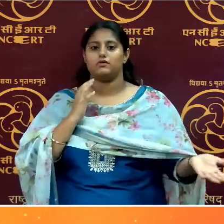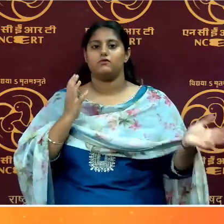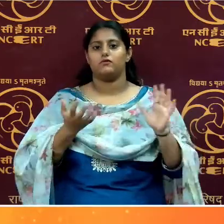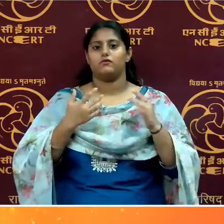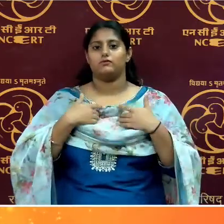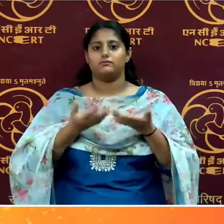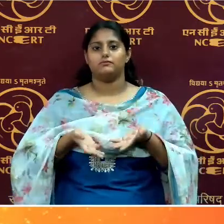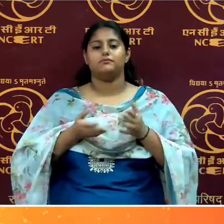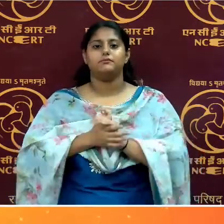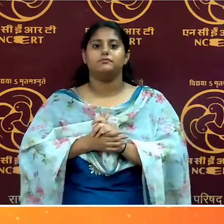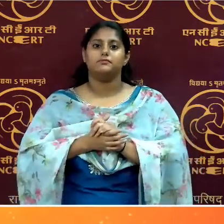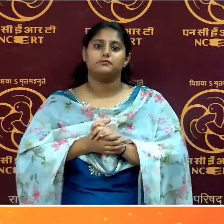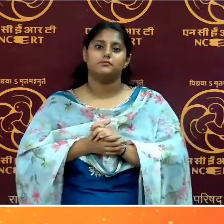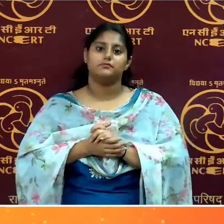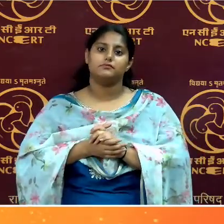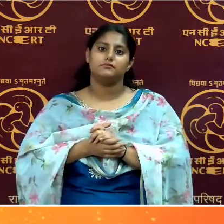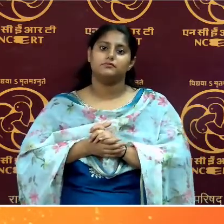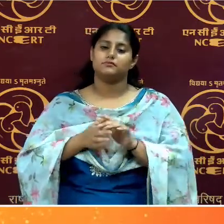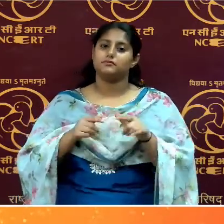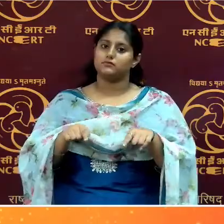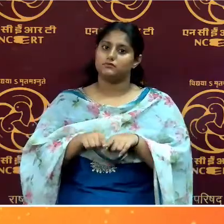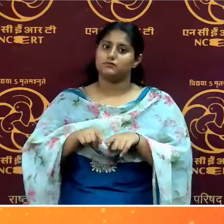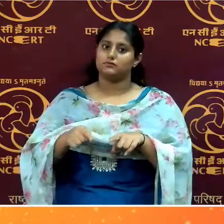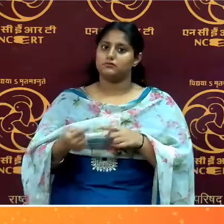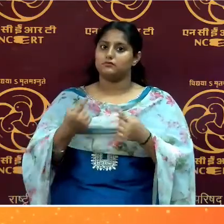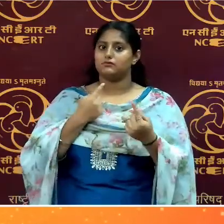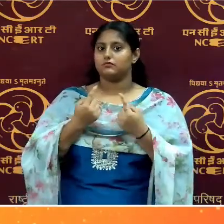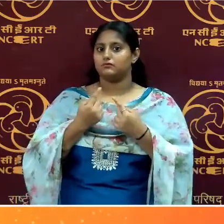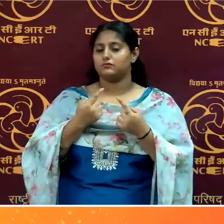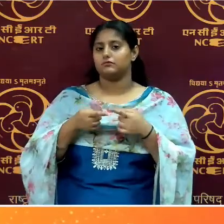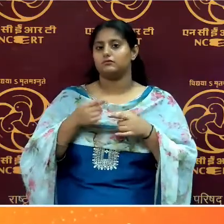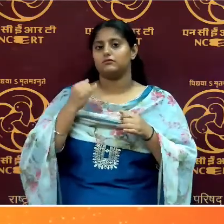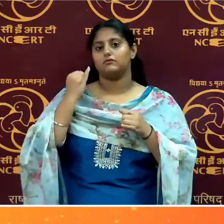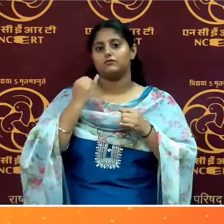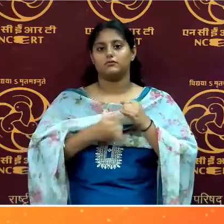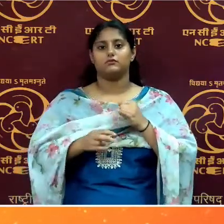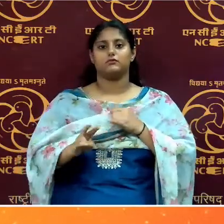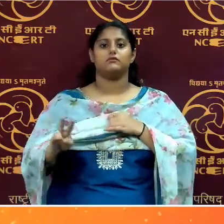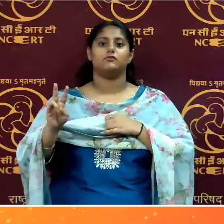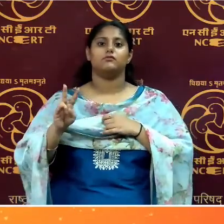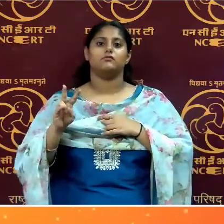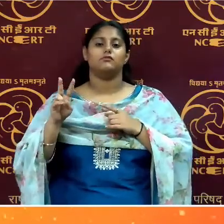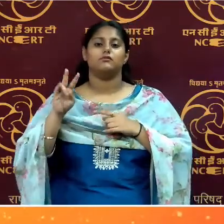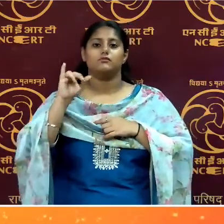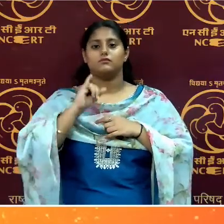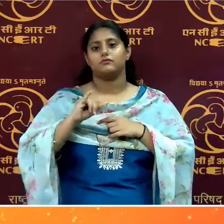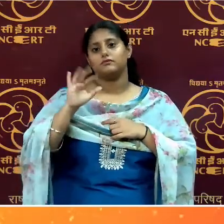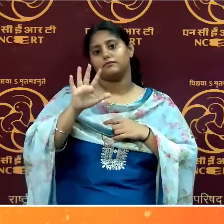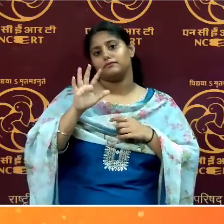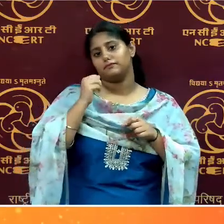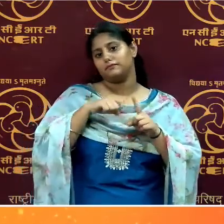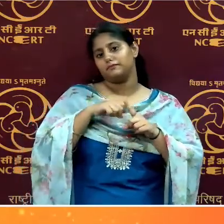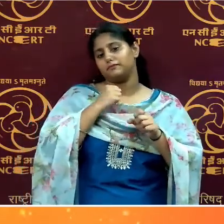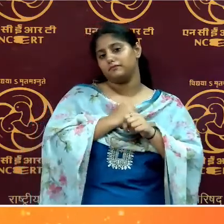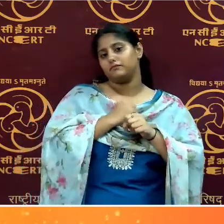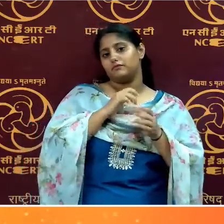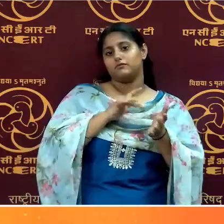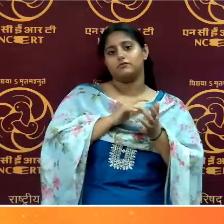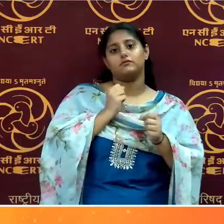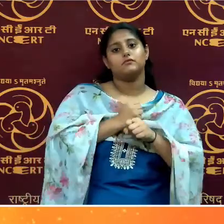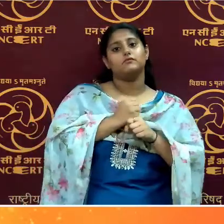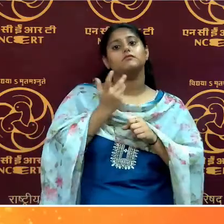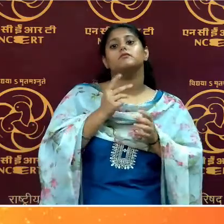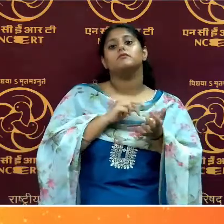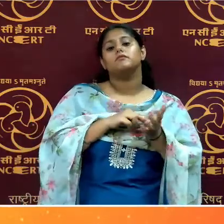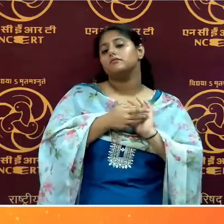weight, so you just are talking about M value, 65 kgs. Yeah. Where is that G? G is also there in the